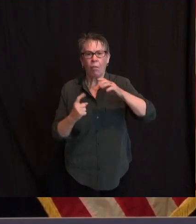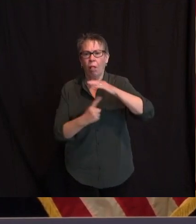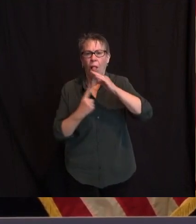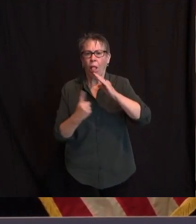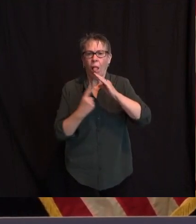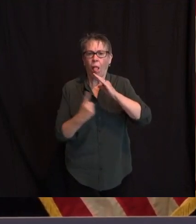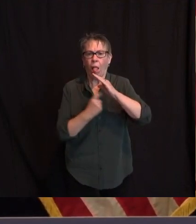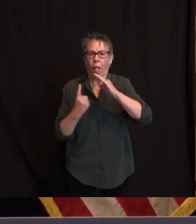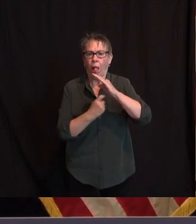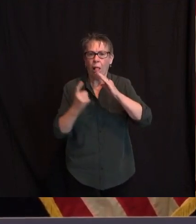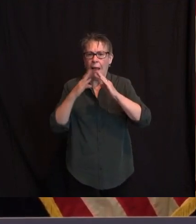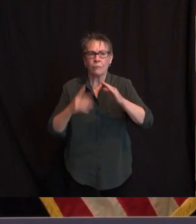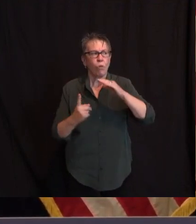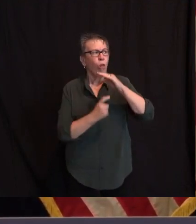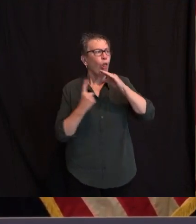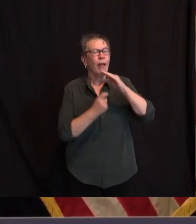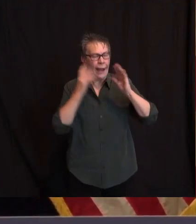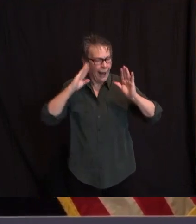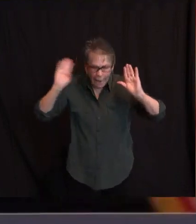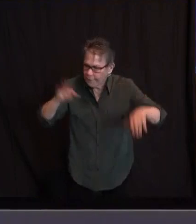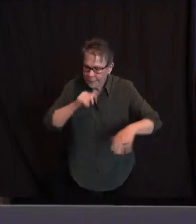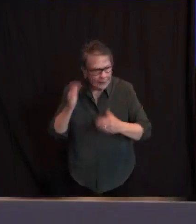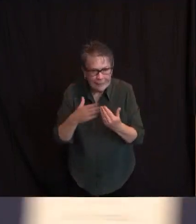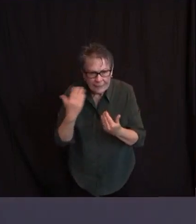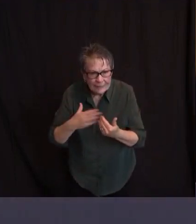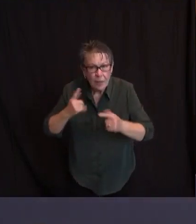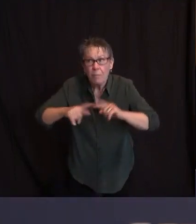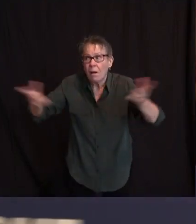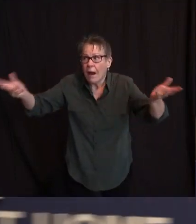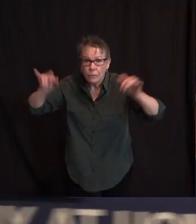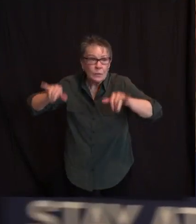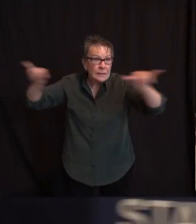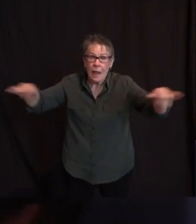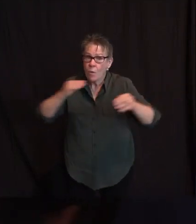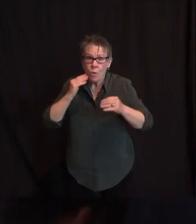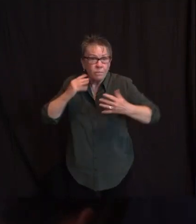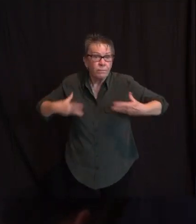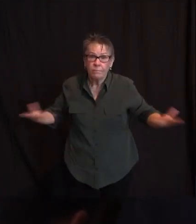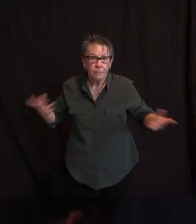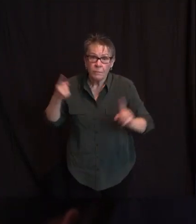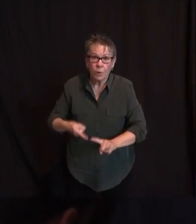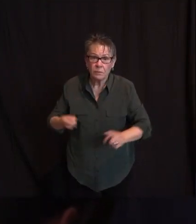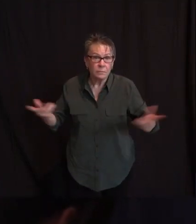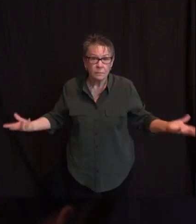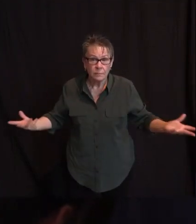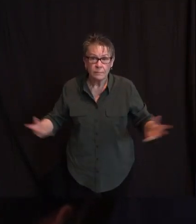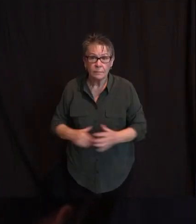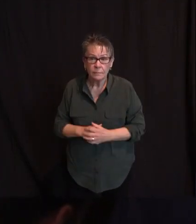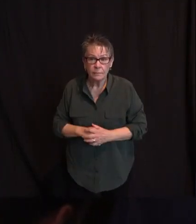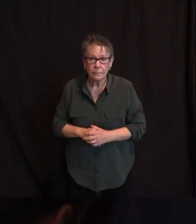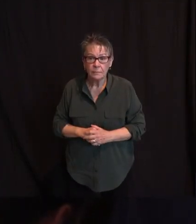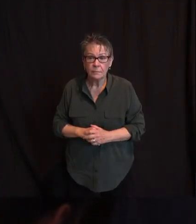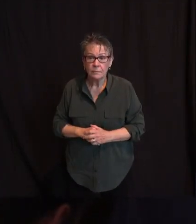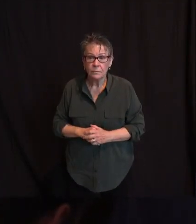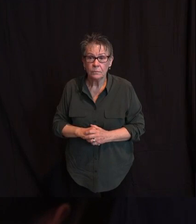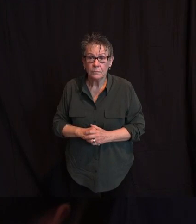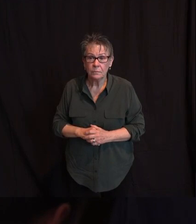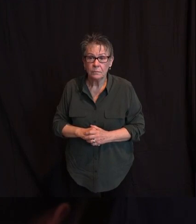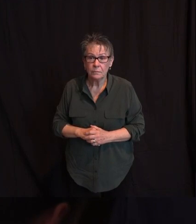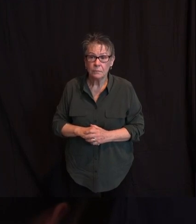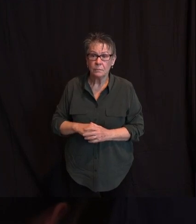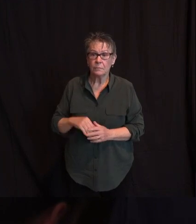this generally and going forward. Right. First of all, we have to underscore that all these